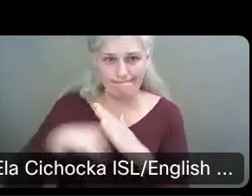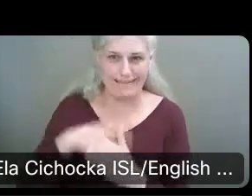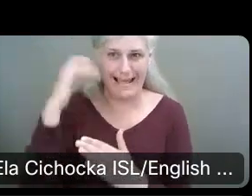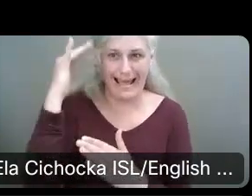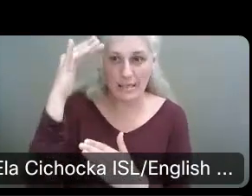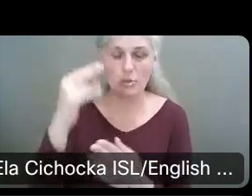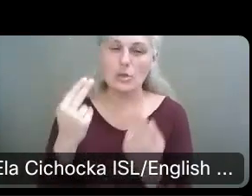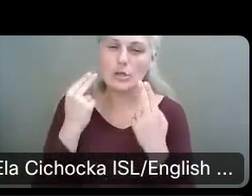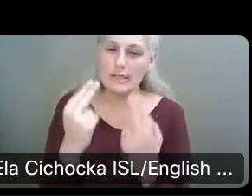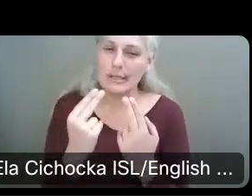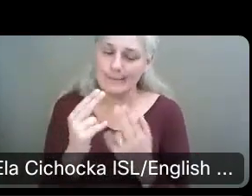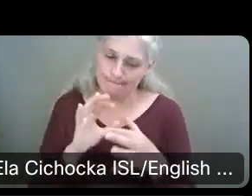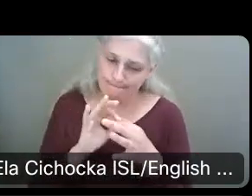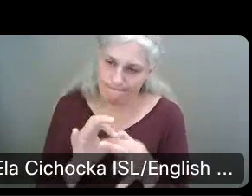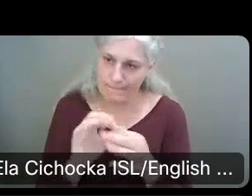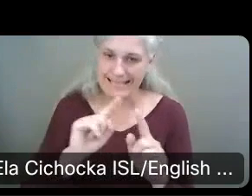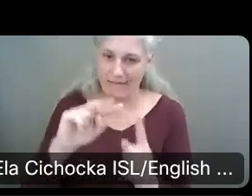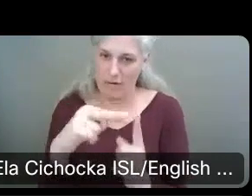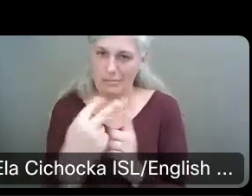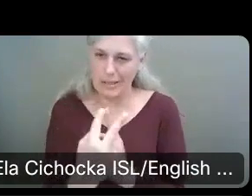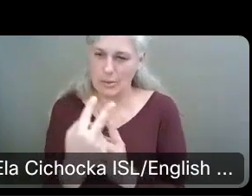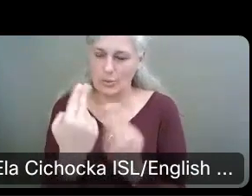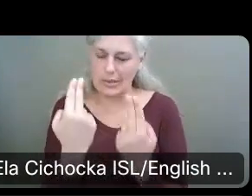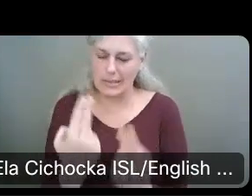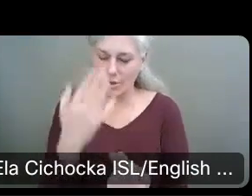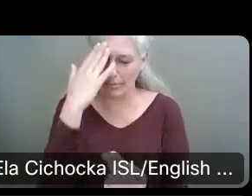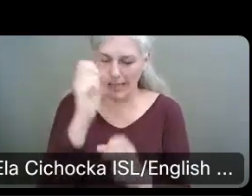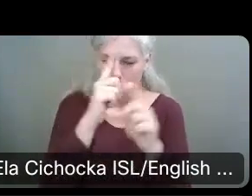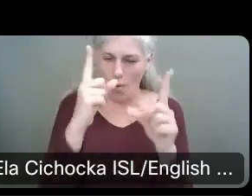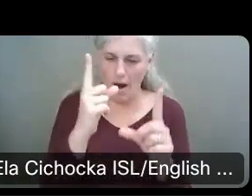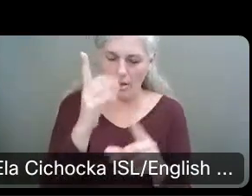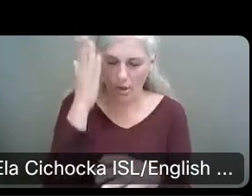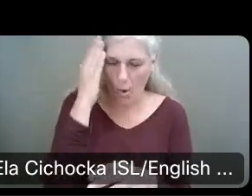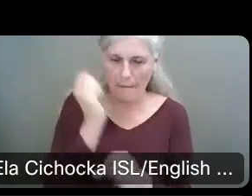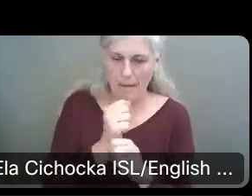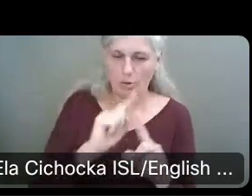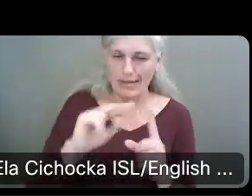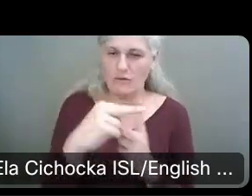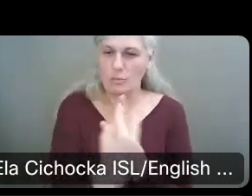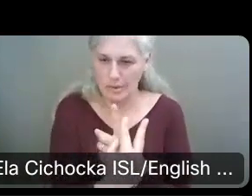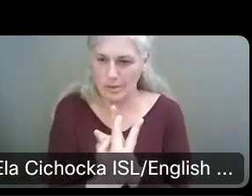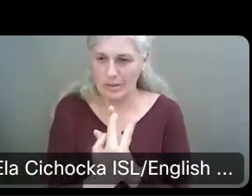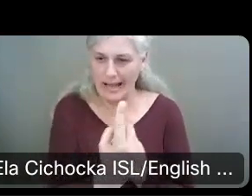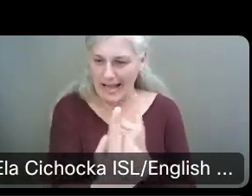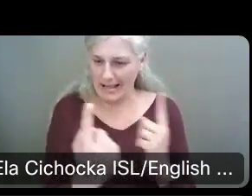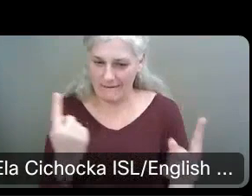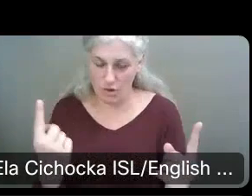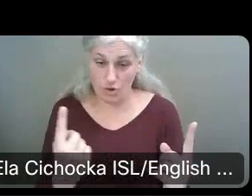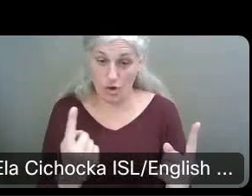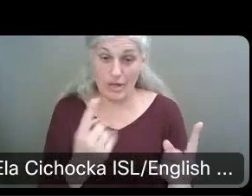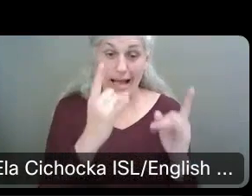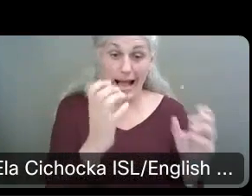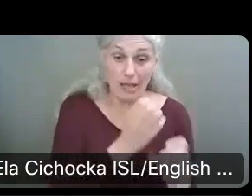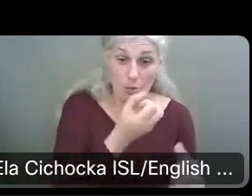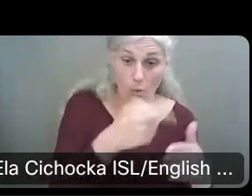very tuned in to the different perspectives of individuals here. There's the healthcare workers' perspective,